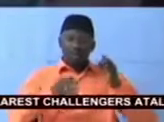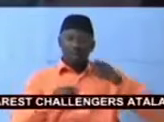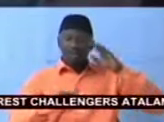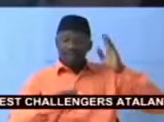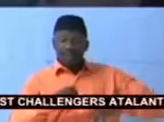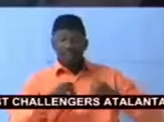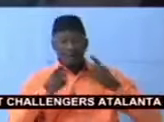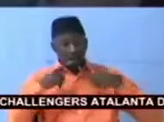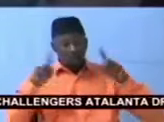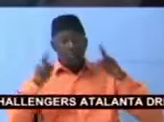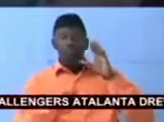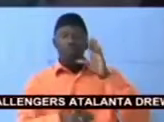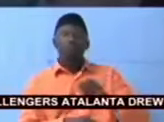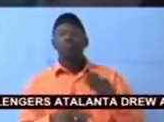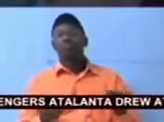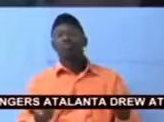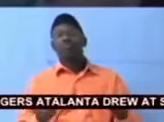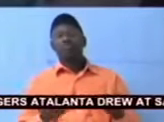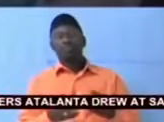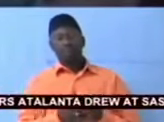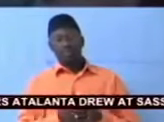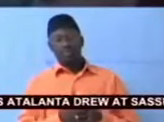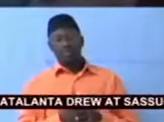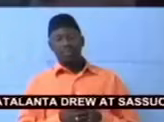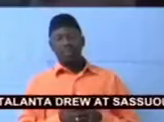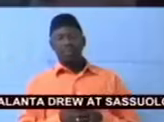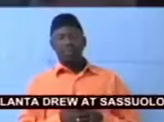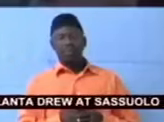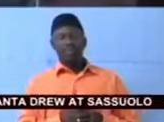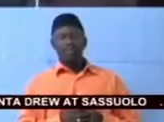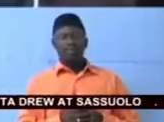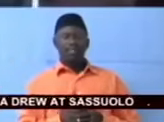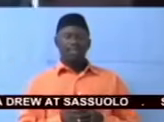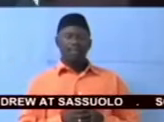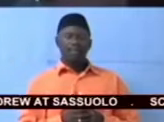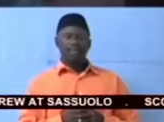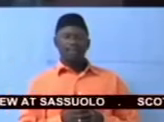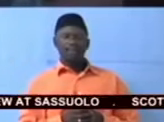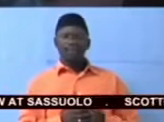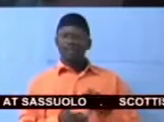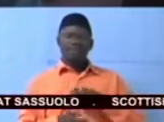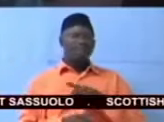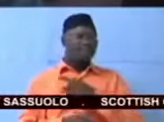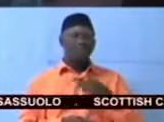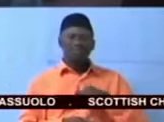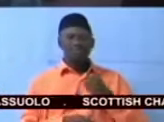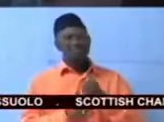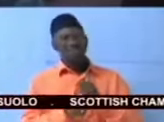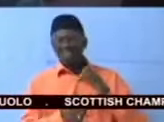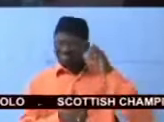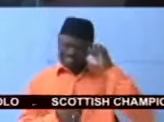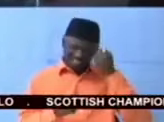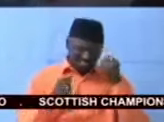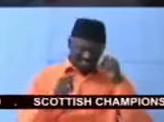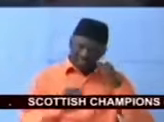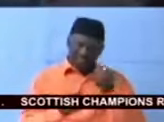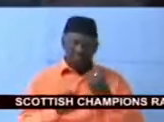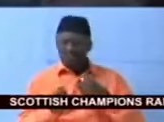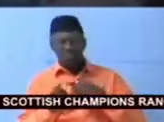they will be struggling to even to try to defend and explain the reasoning behind their